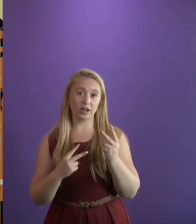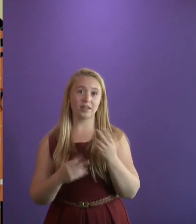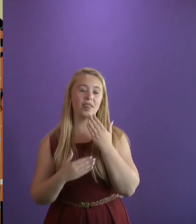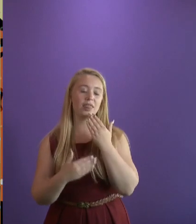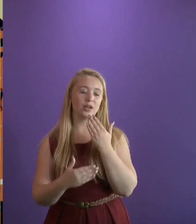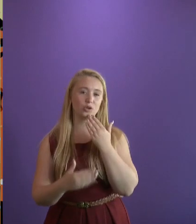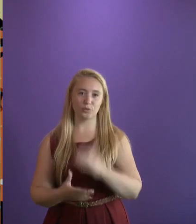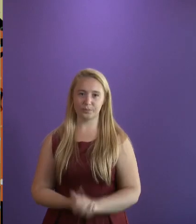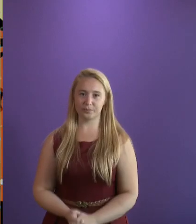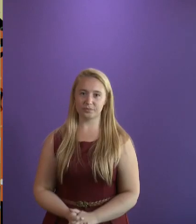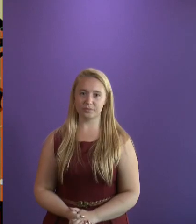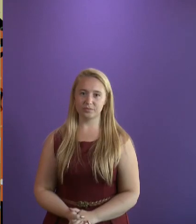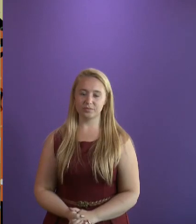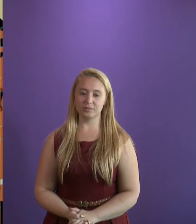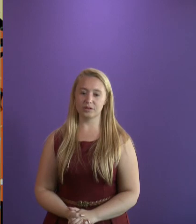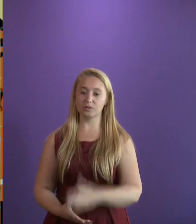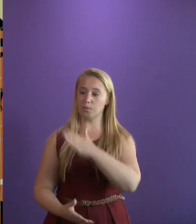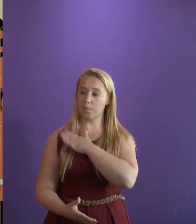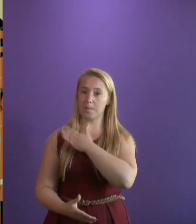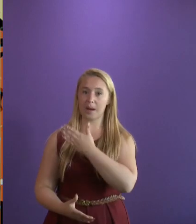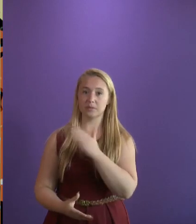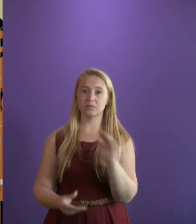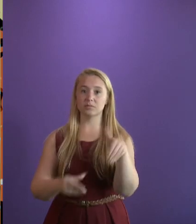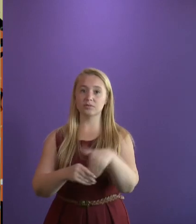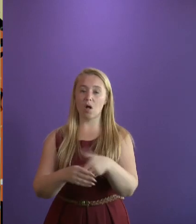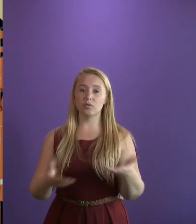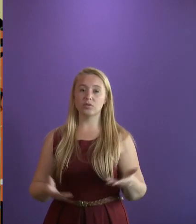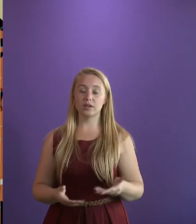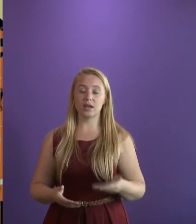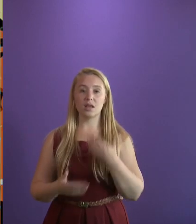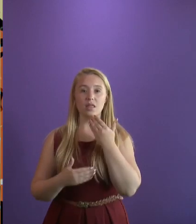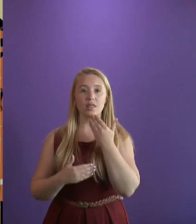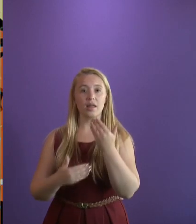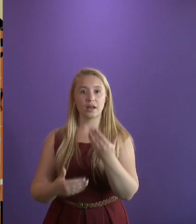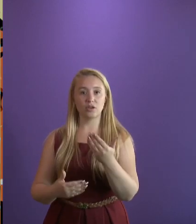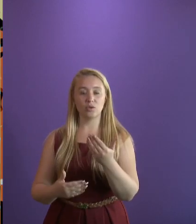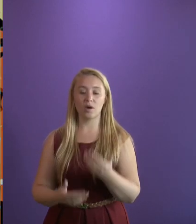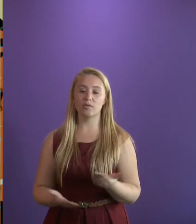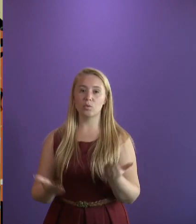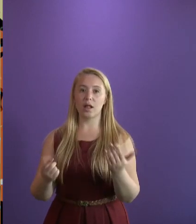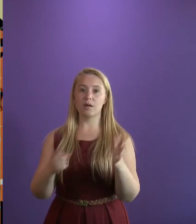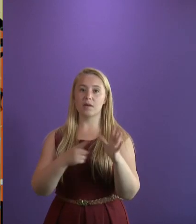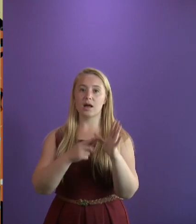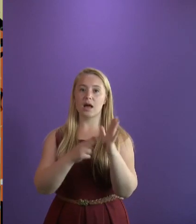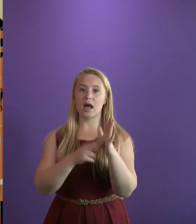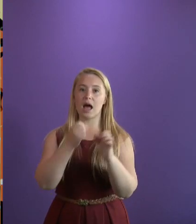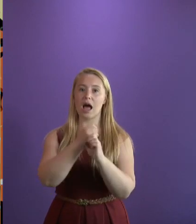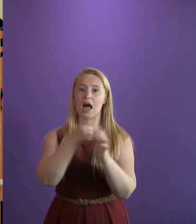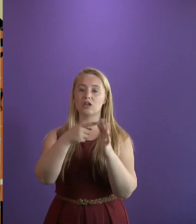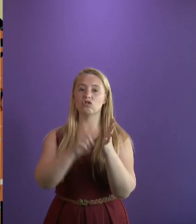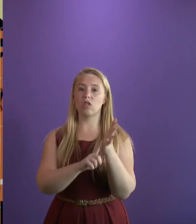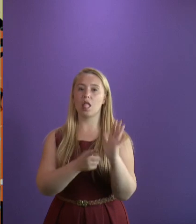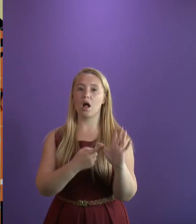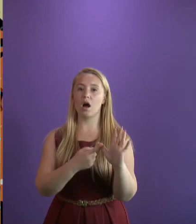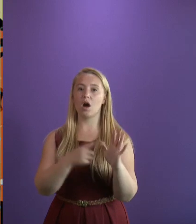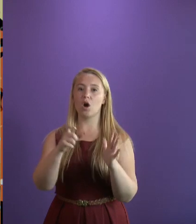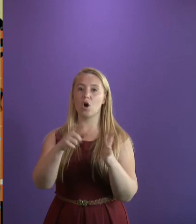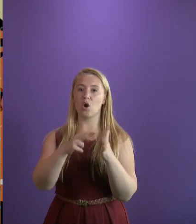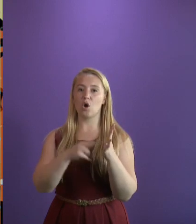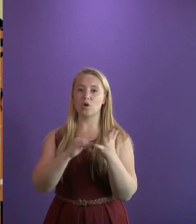event. Thank you to all our members who have taken part in the event today. I want to welcome Angela Constance. She's here